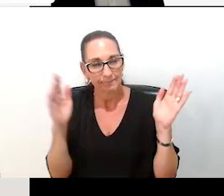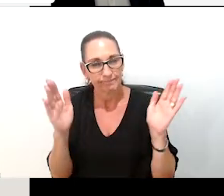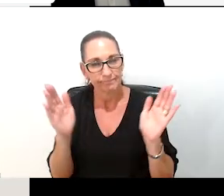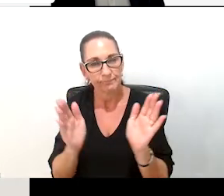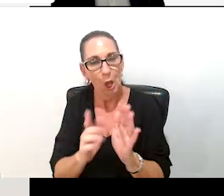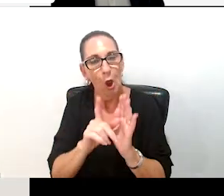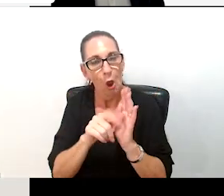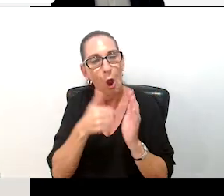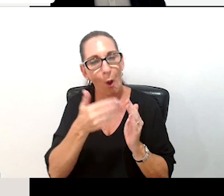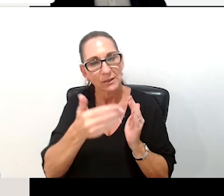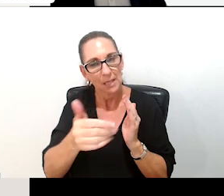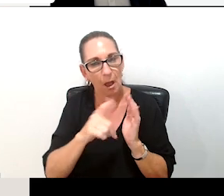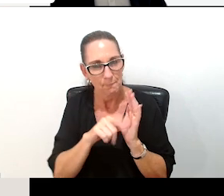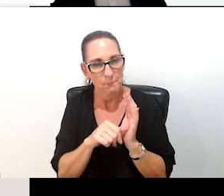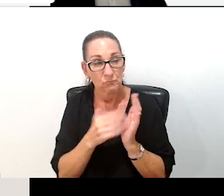concern for us.